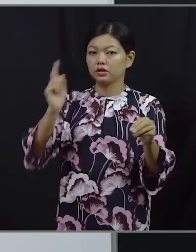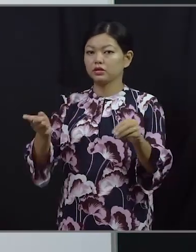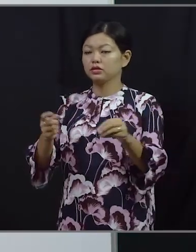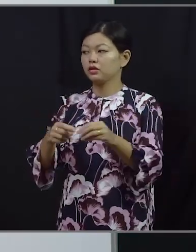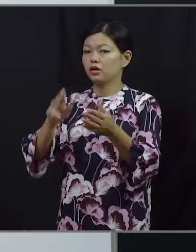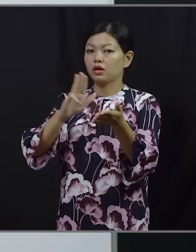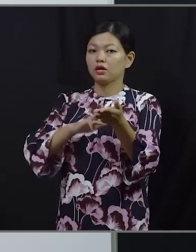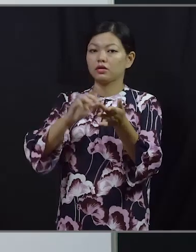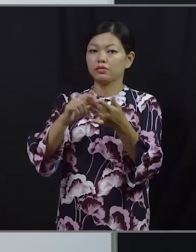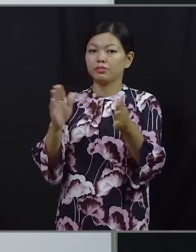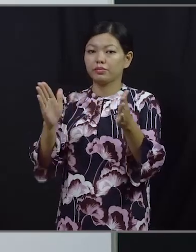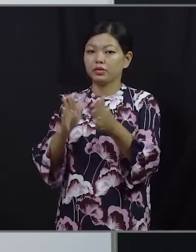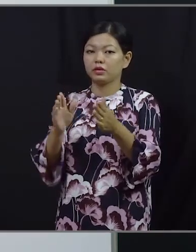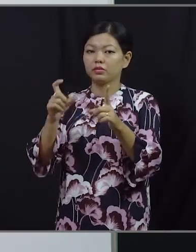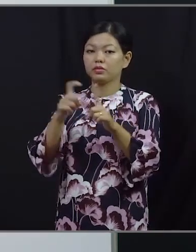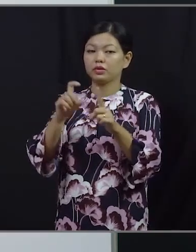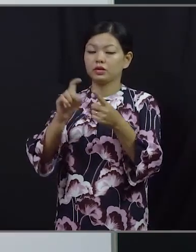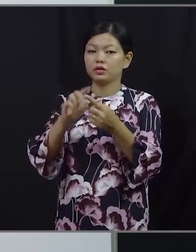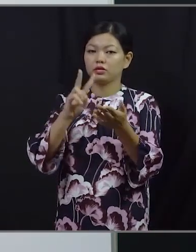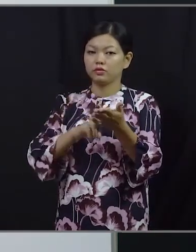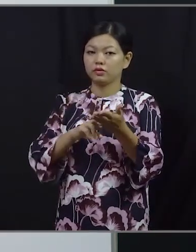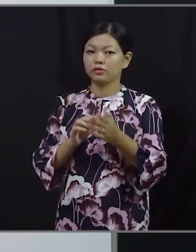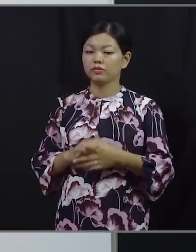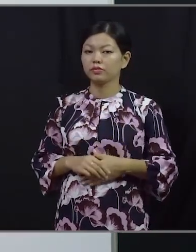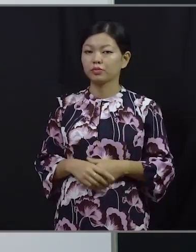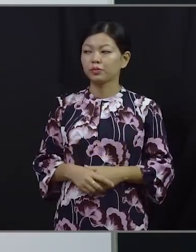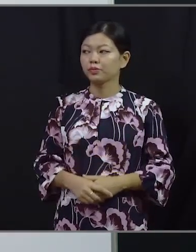refractive index of that glass prism.